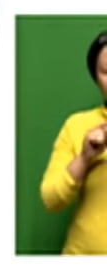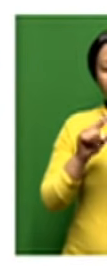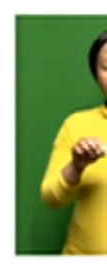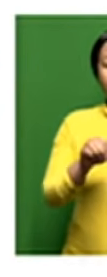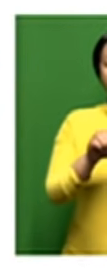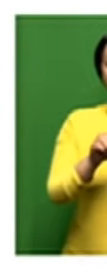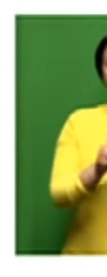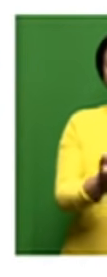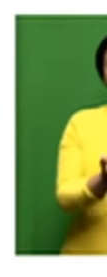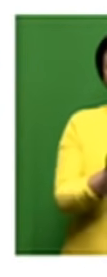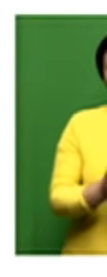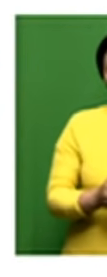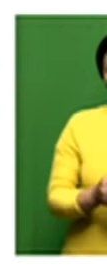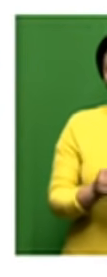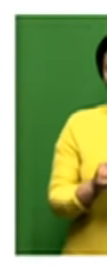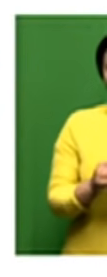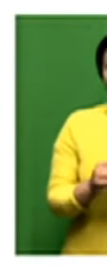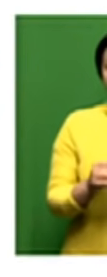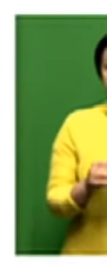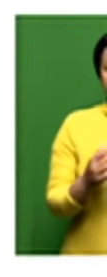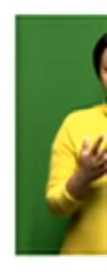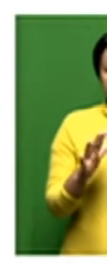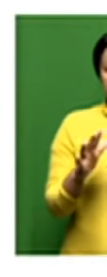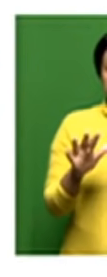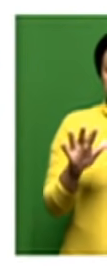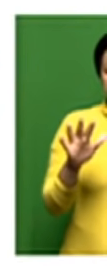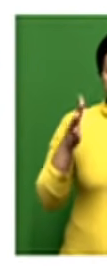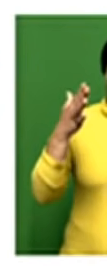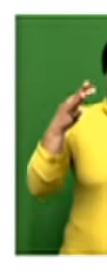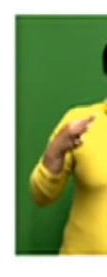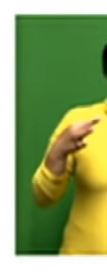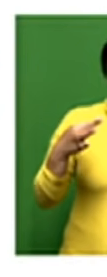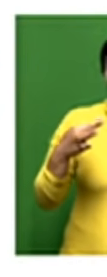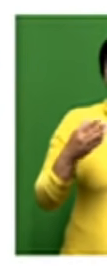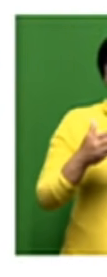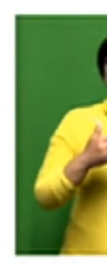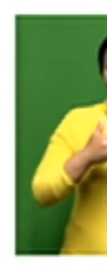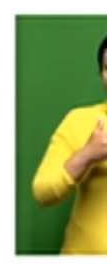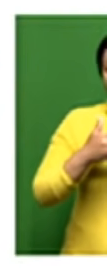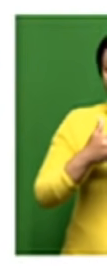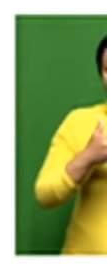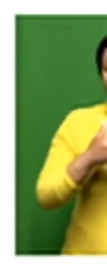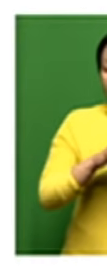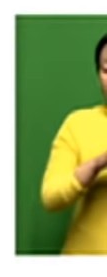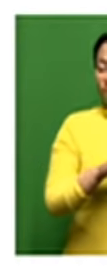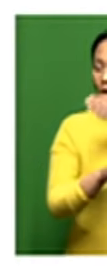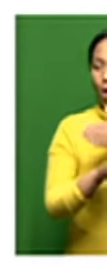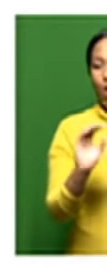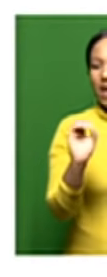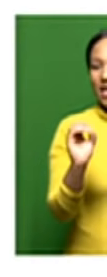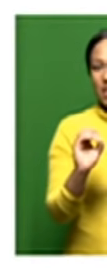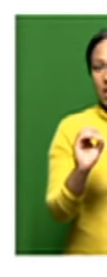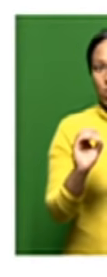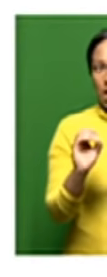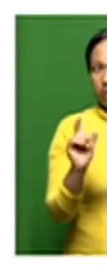quality control line, which is what made you act, has been discovered. There was nothing prior to that put alarm